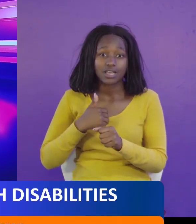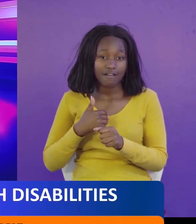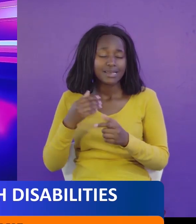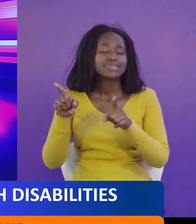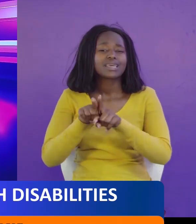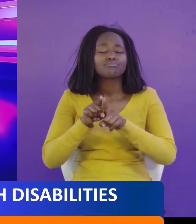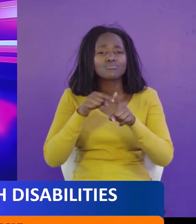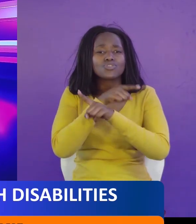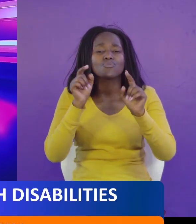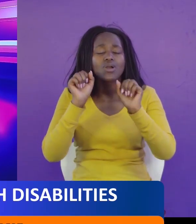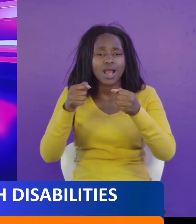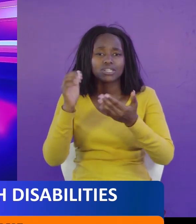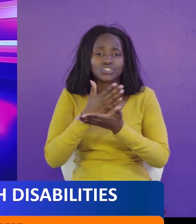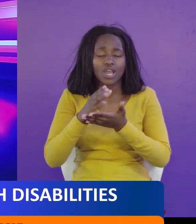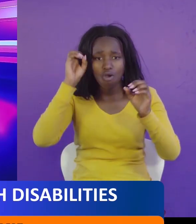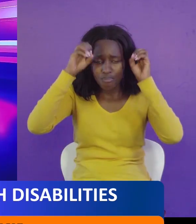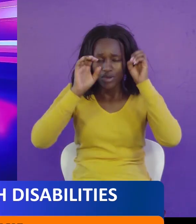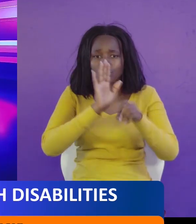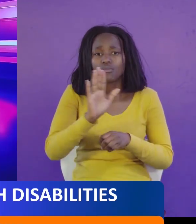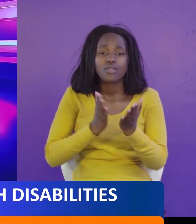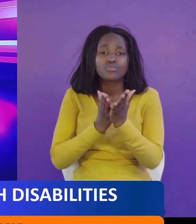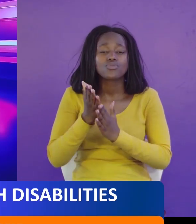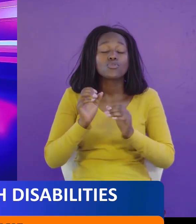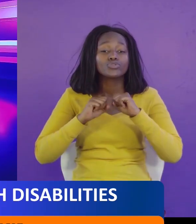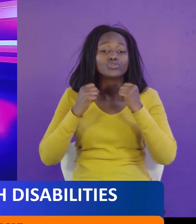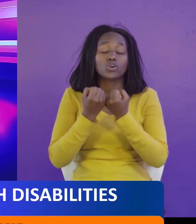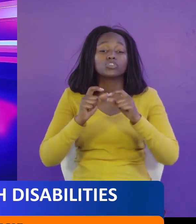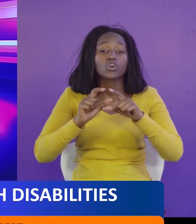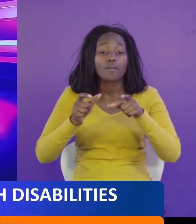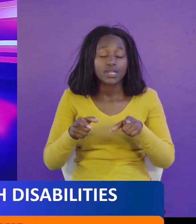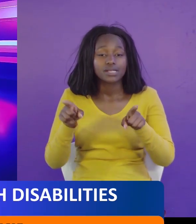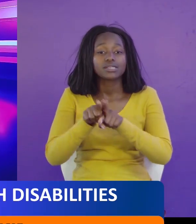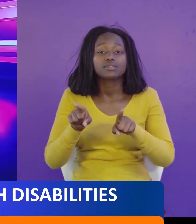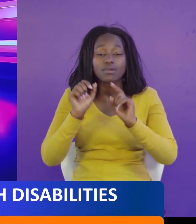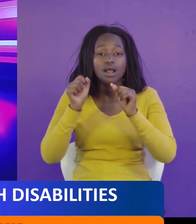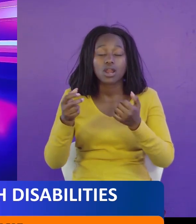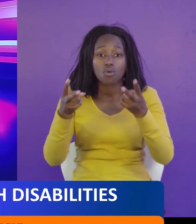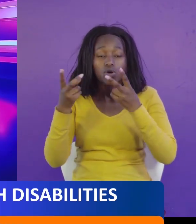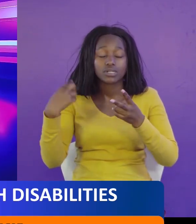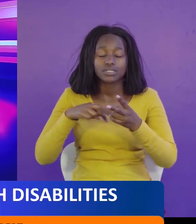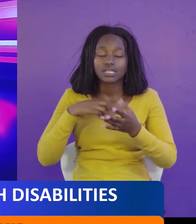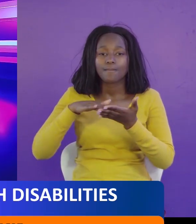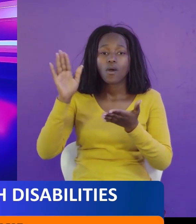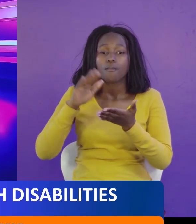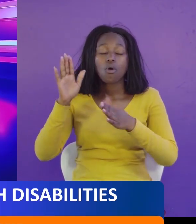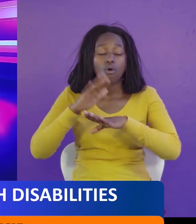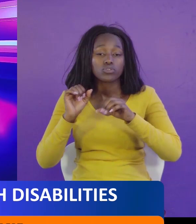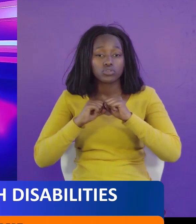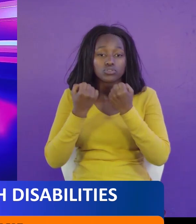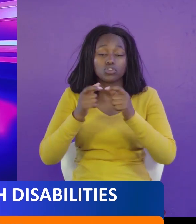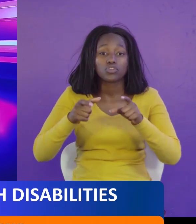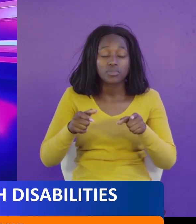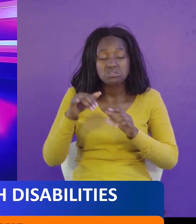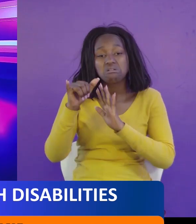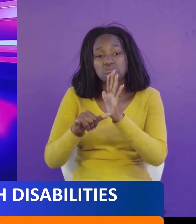opinions through our social media platforms at Science TV Kenya. Be sure to catch up with our content as well. Like, subscribe, and share on our YouTube